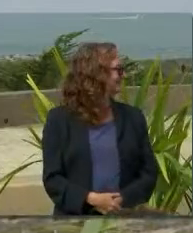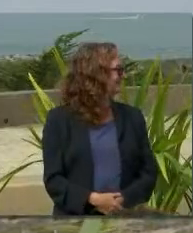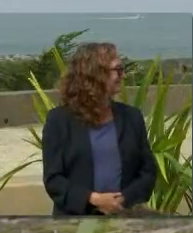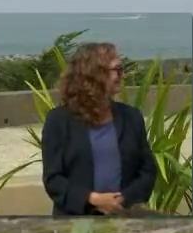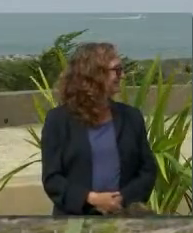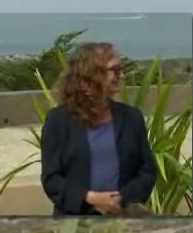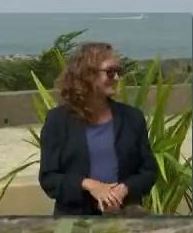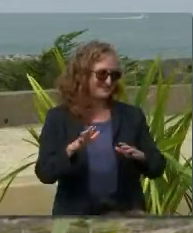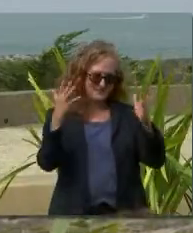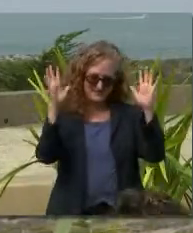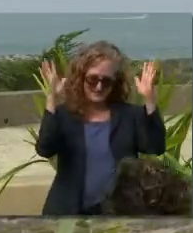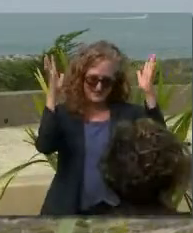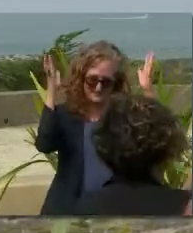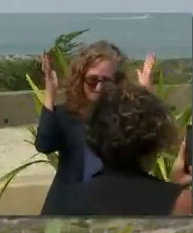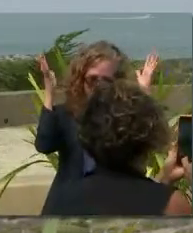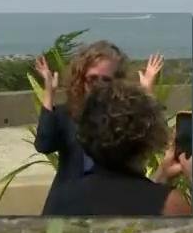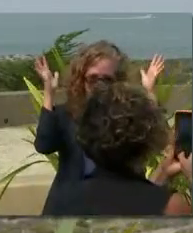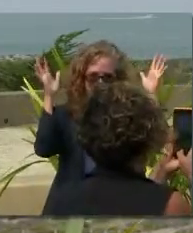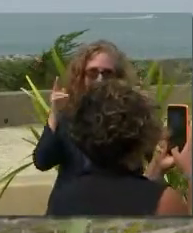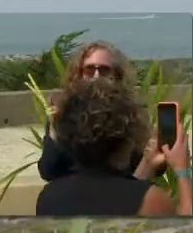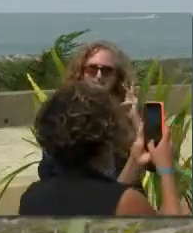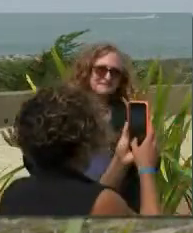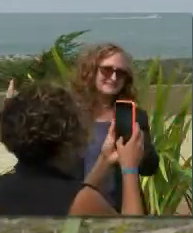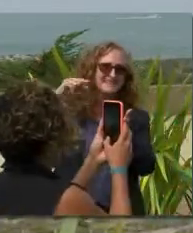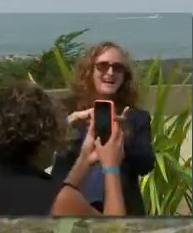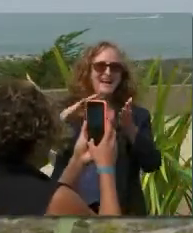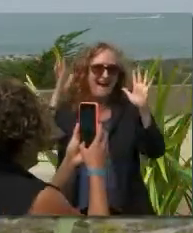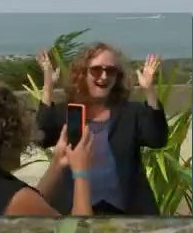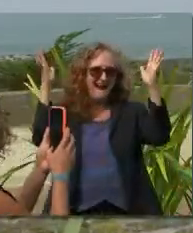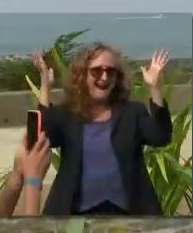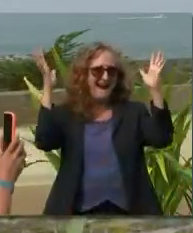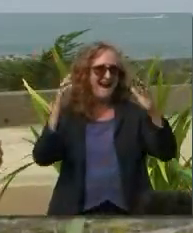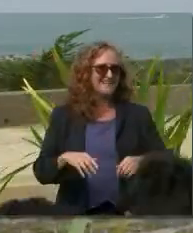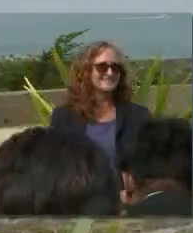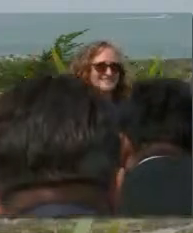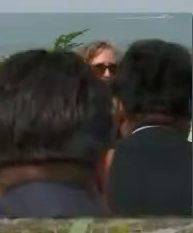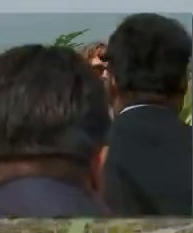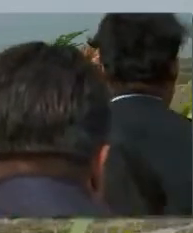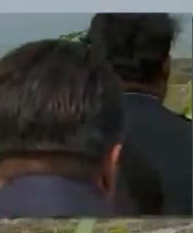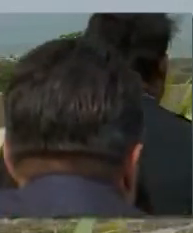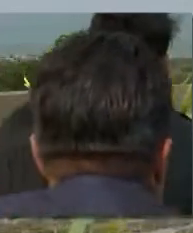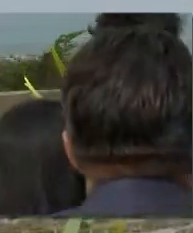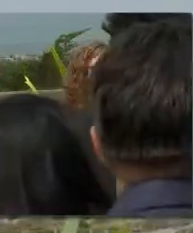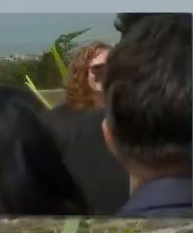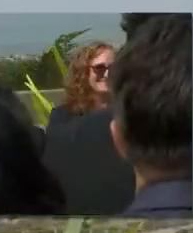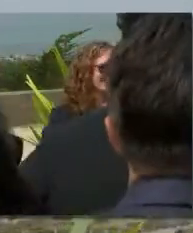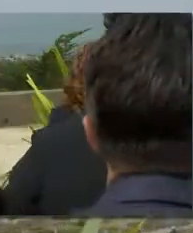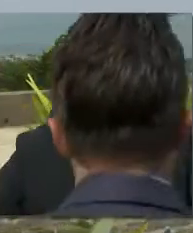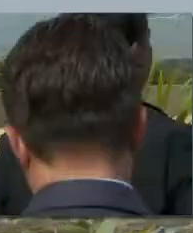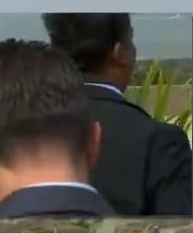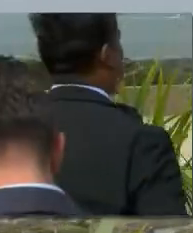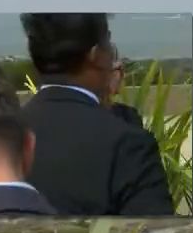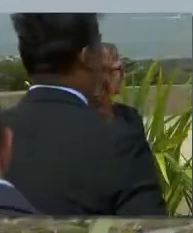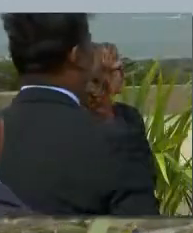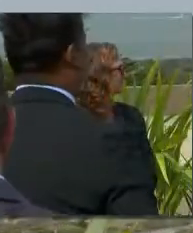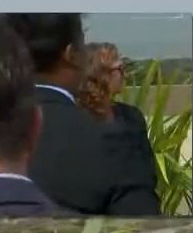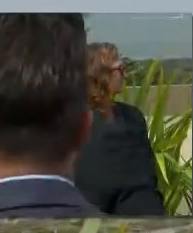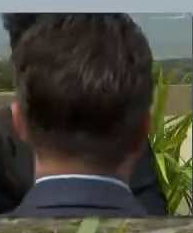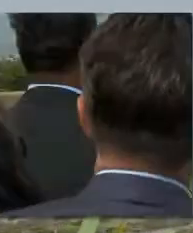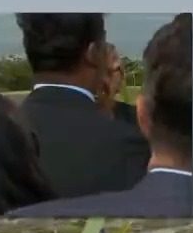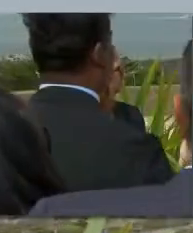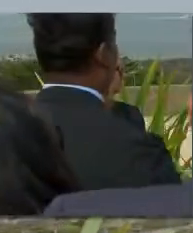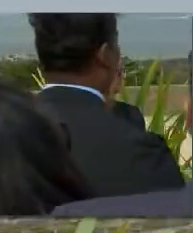All right. All right. Shall we stand up Let's and stand up. hold You want to these? hold, Good job. Yeah, we'll just, them like that? Yeah, well, Okay. Like